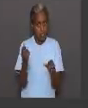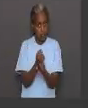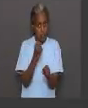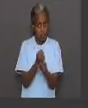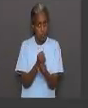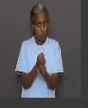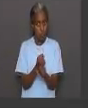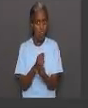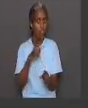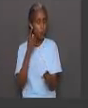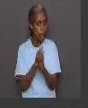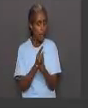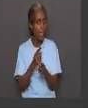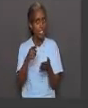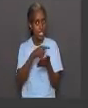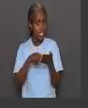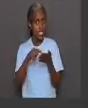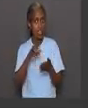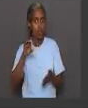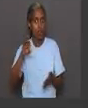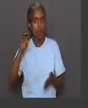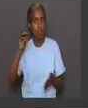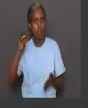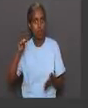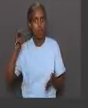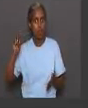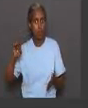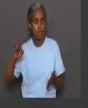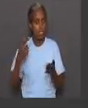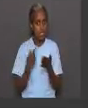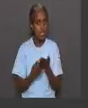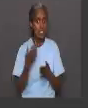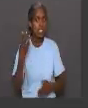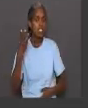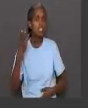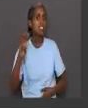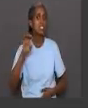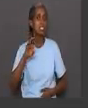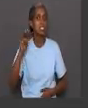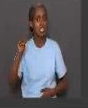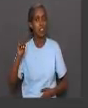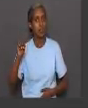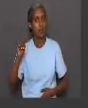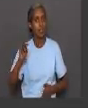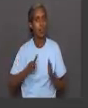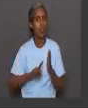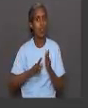formed from a right circular cone that is 16 centimeters